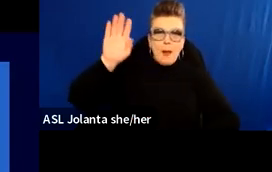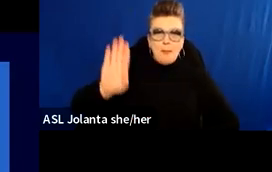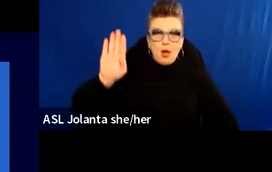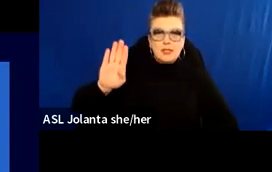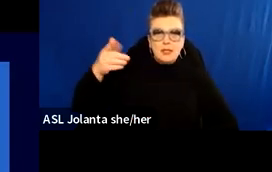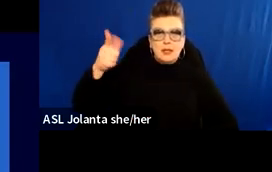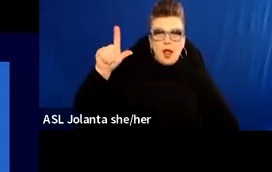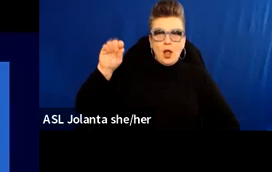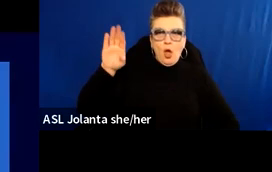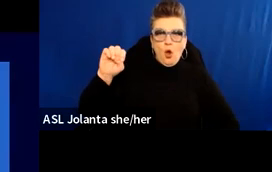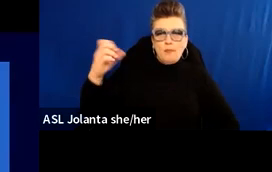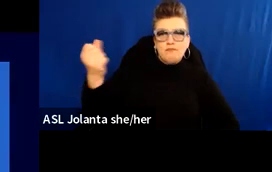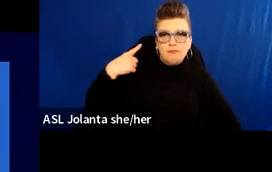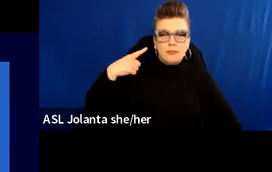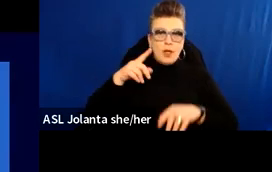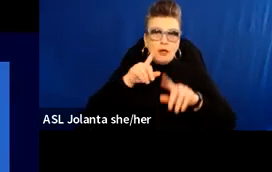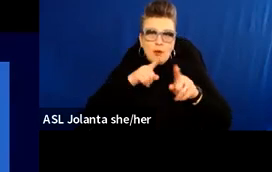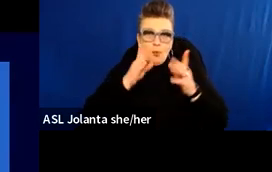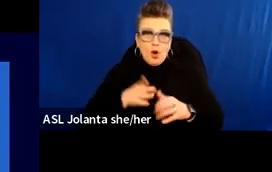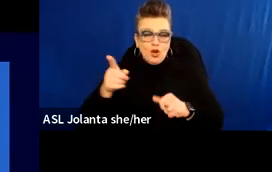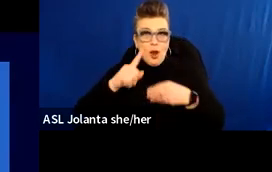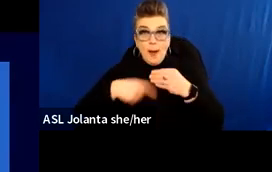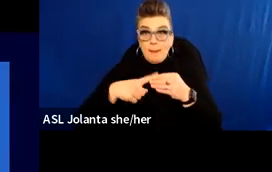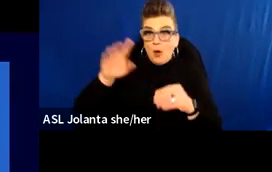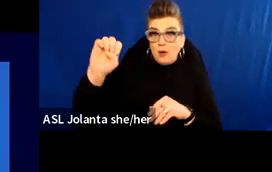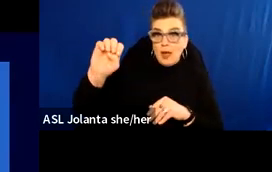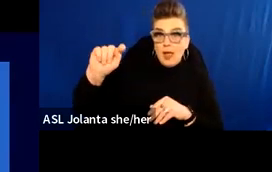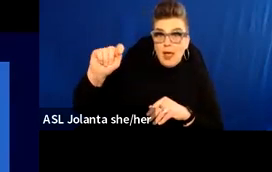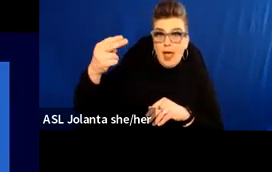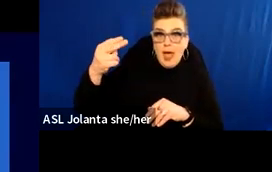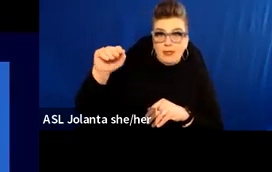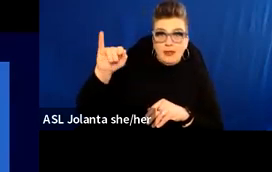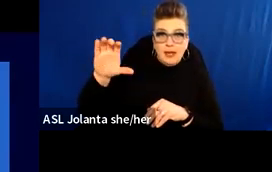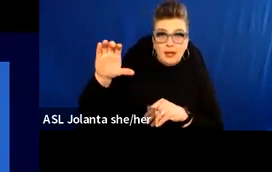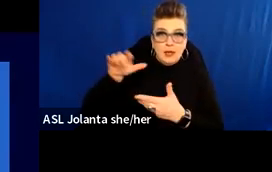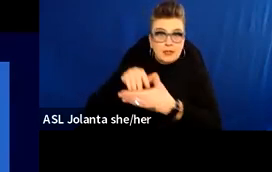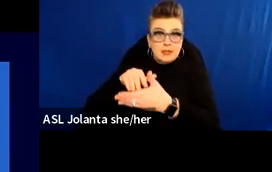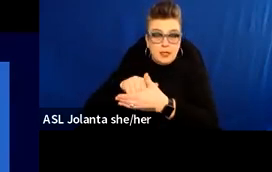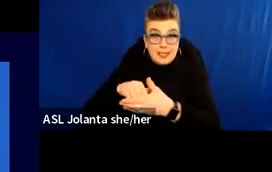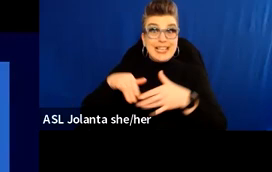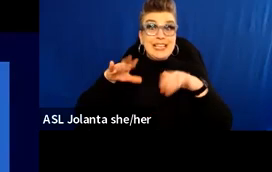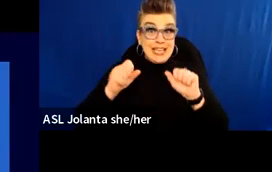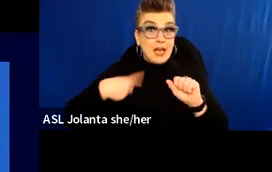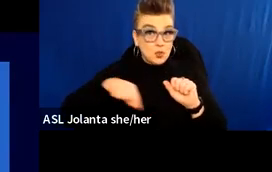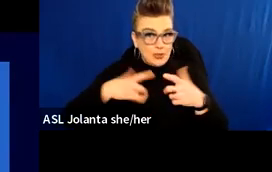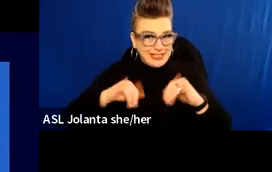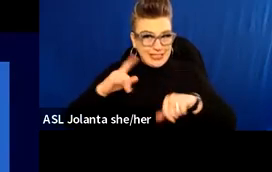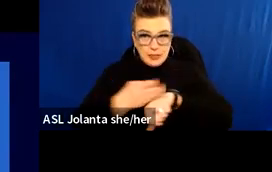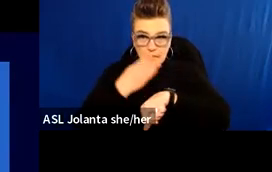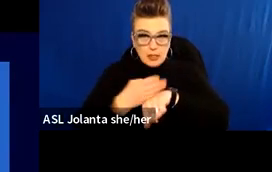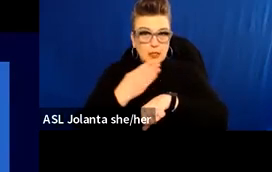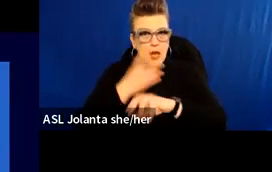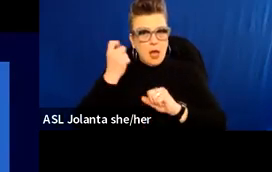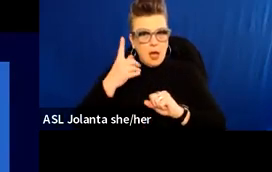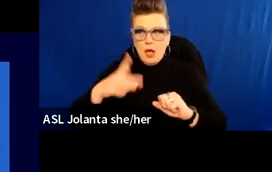studies i think there's some still um significant work to do but we have time to ensure that we do that but we appear um quite